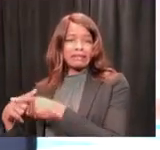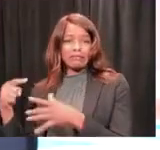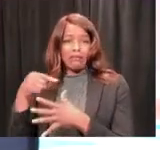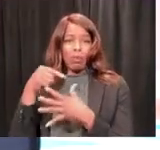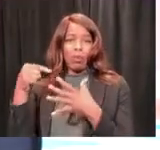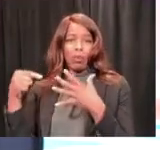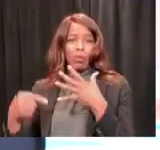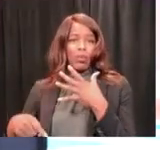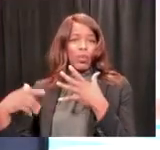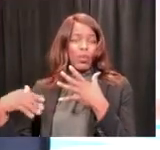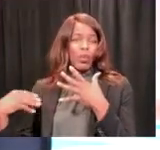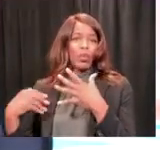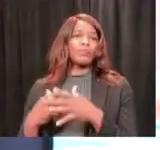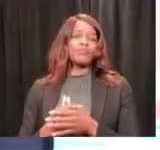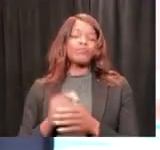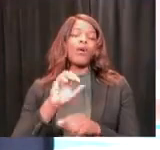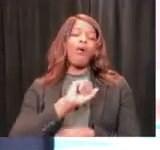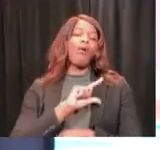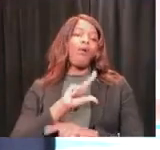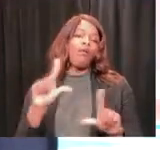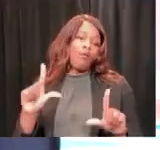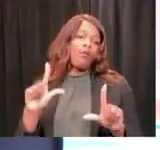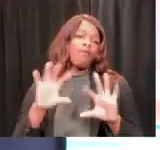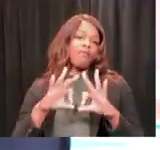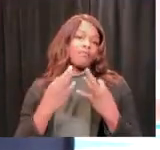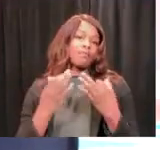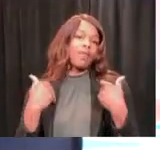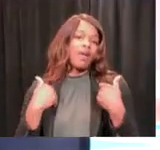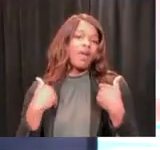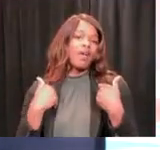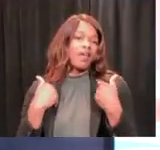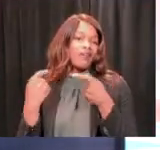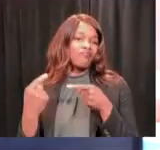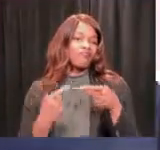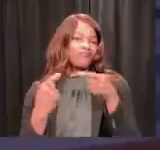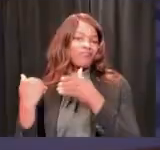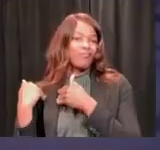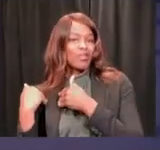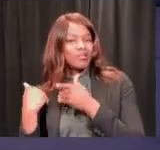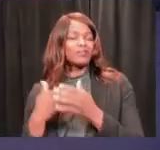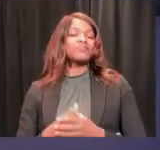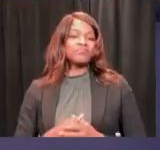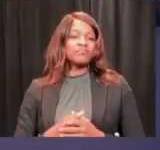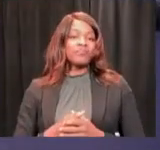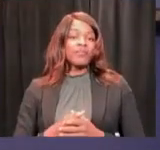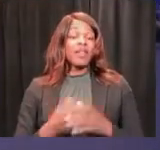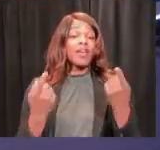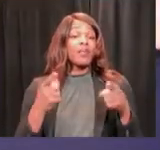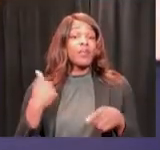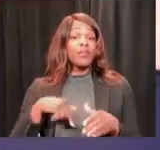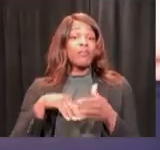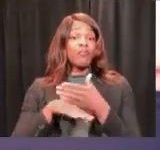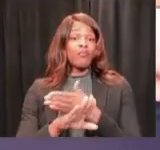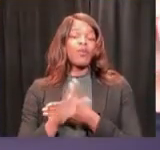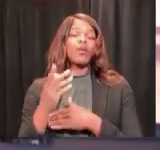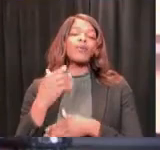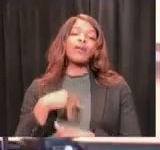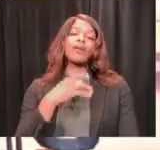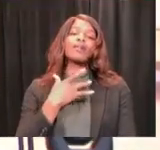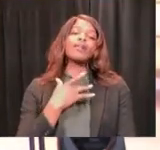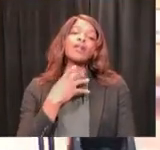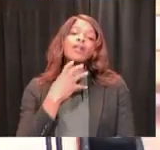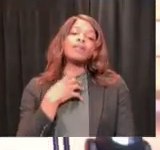family has family baggage. See, here's the issue. When we are born, we long for our families